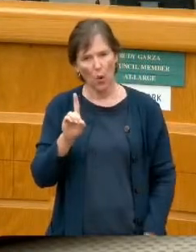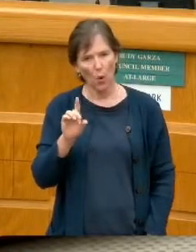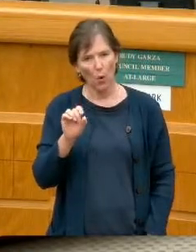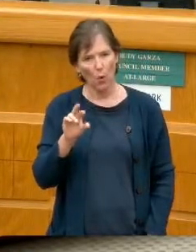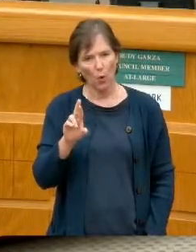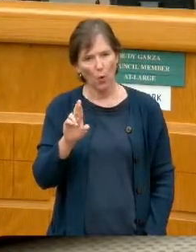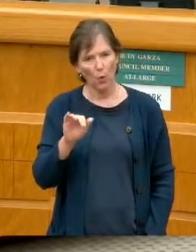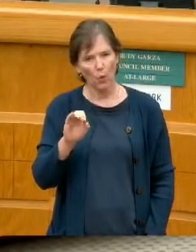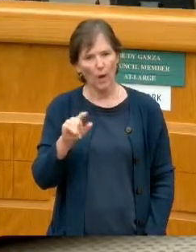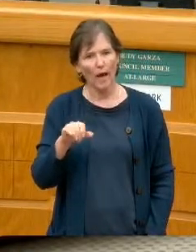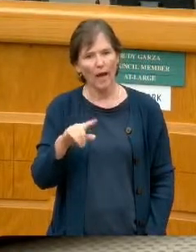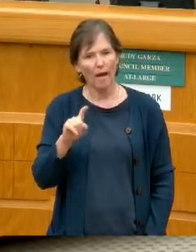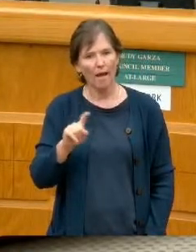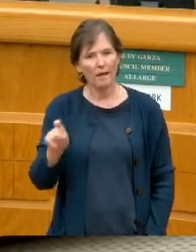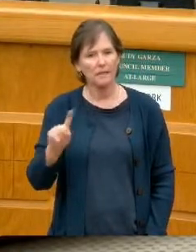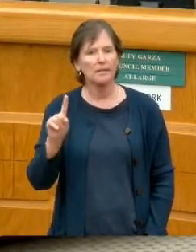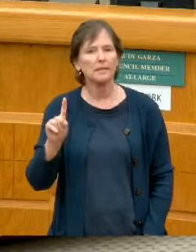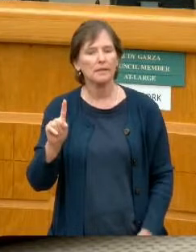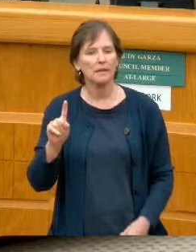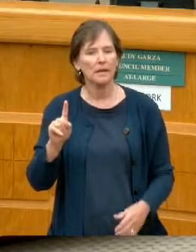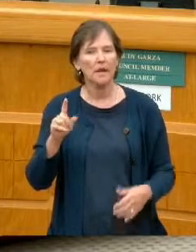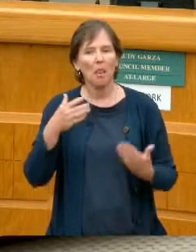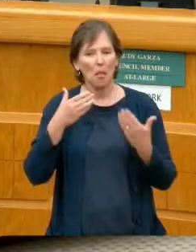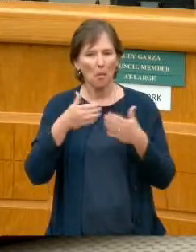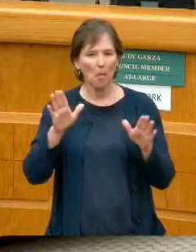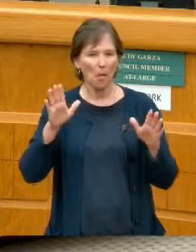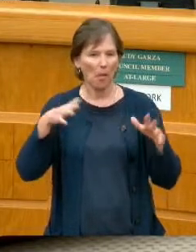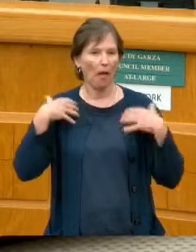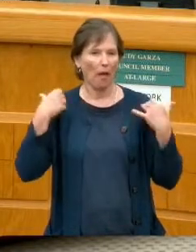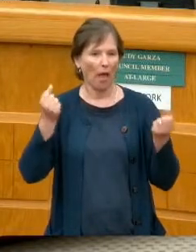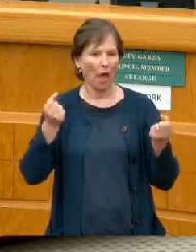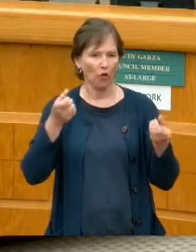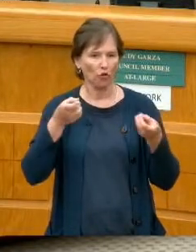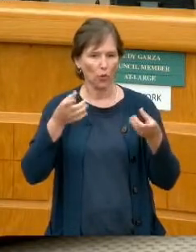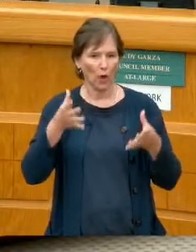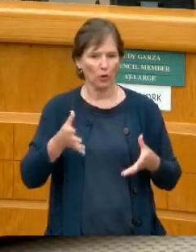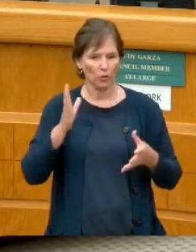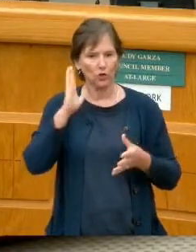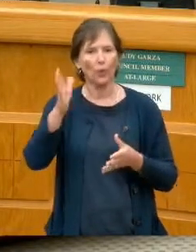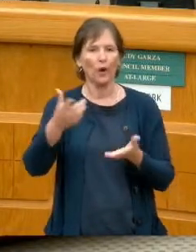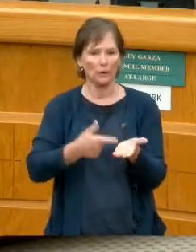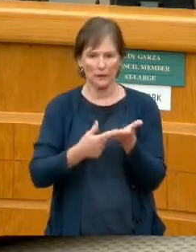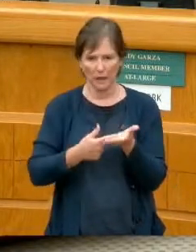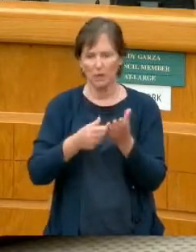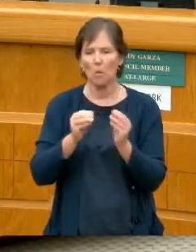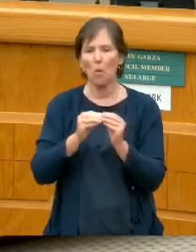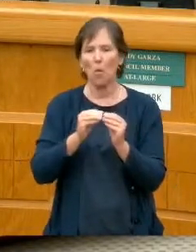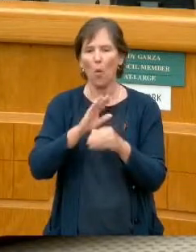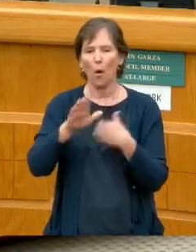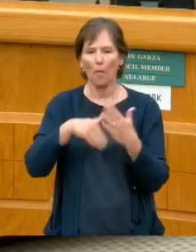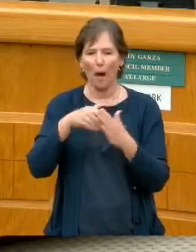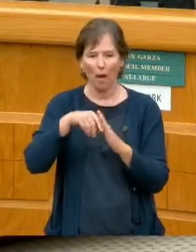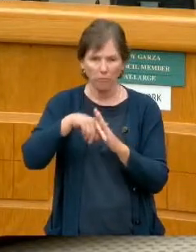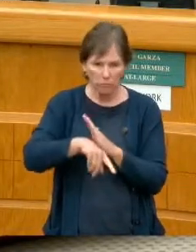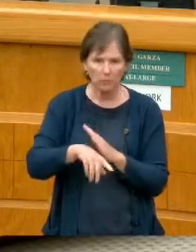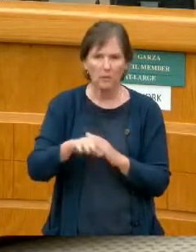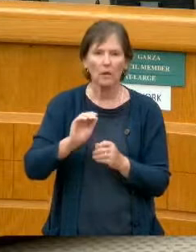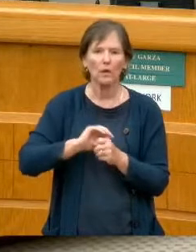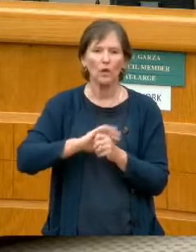COVID-19. And between that, Gabby's going to translate some of this into Spanish for us. Thank you.